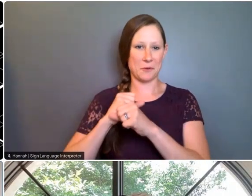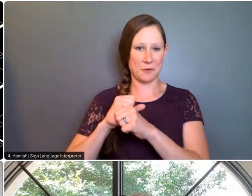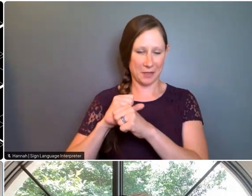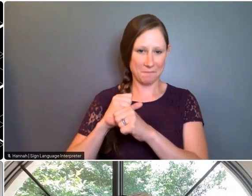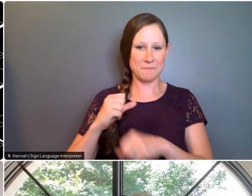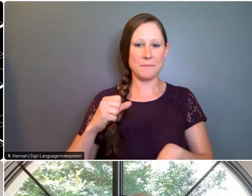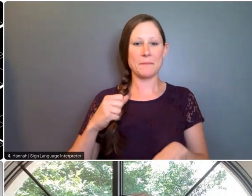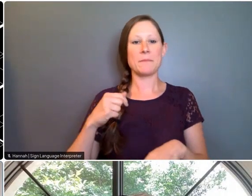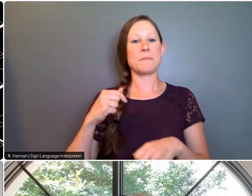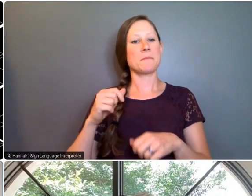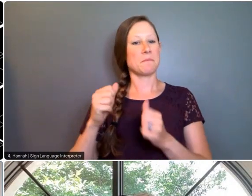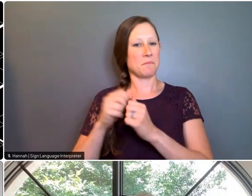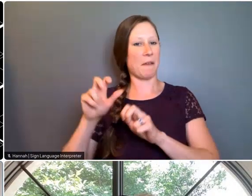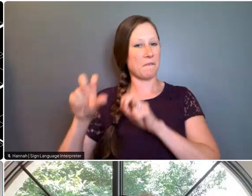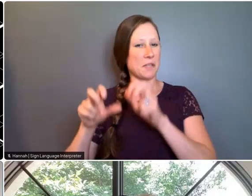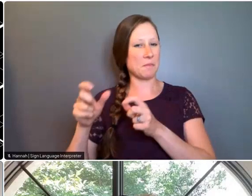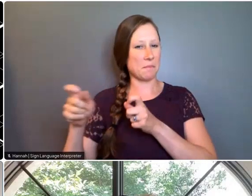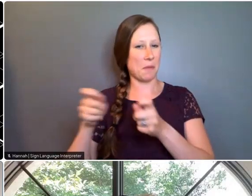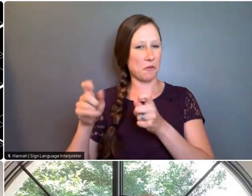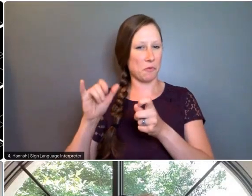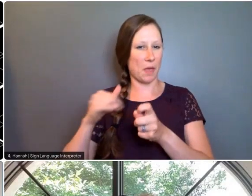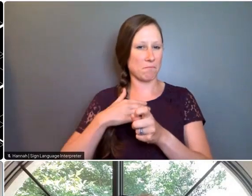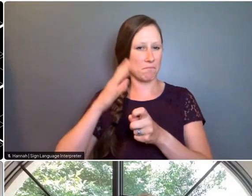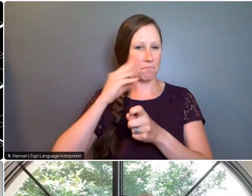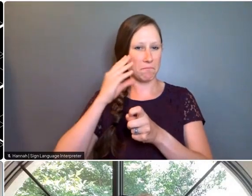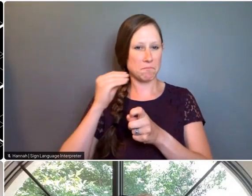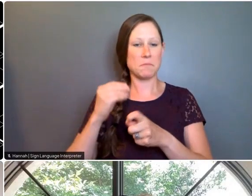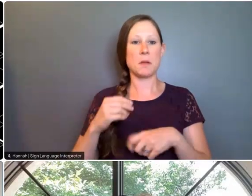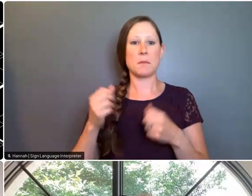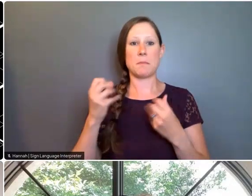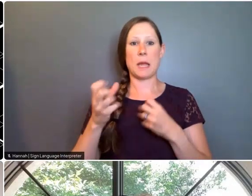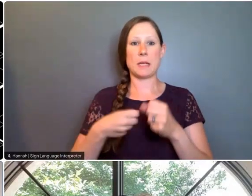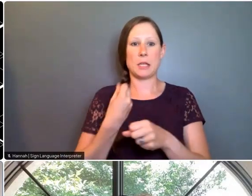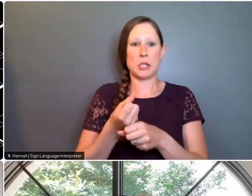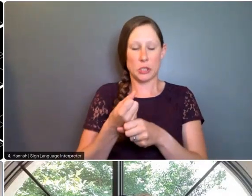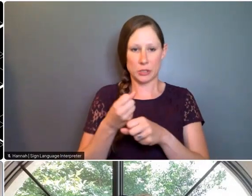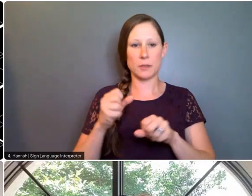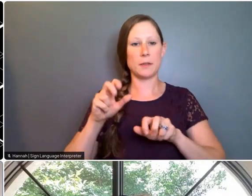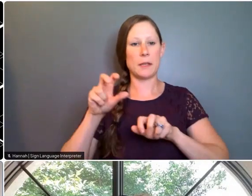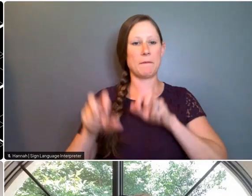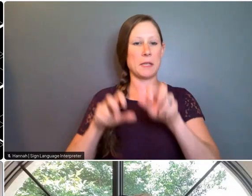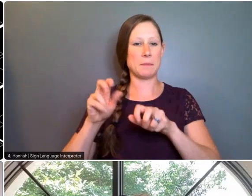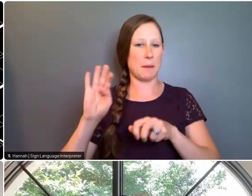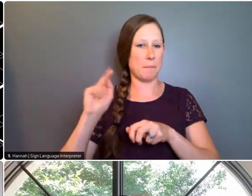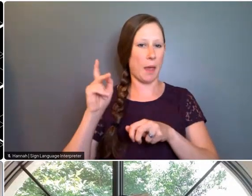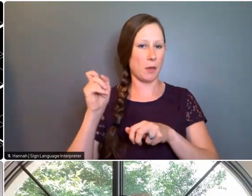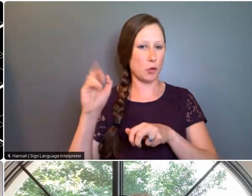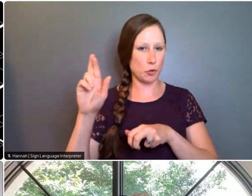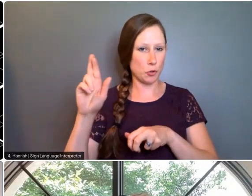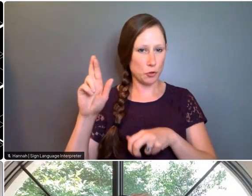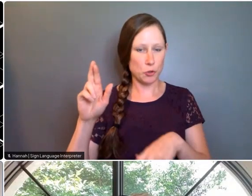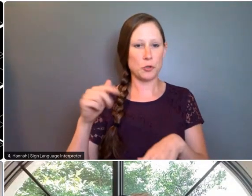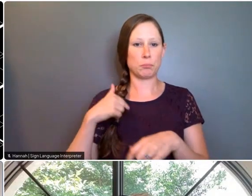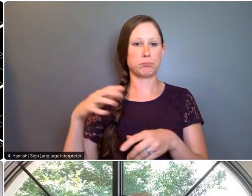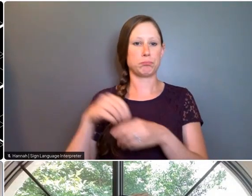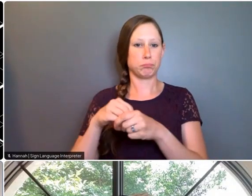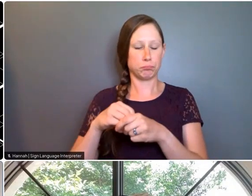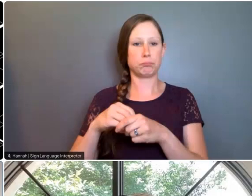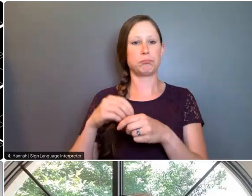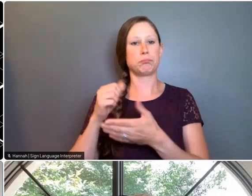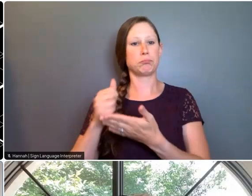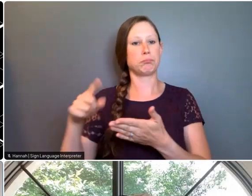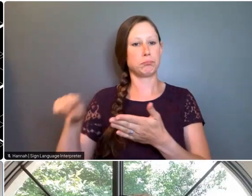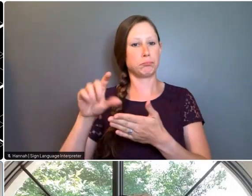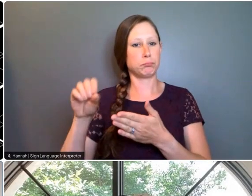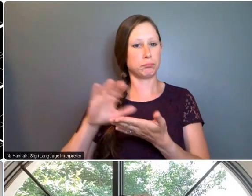Investment Management, and spent most of my years as an investment banker advising companies on going public, both with regular way IPOs, but